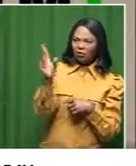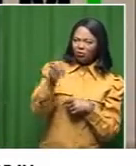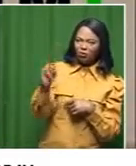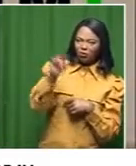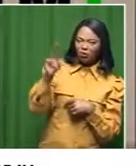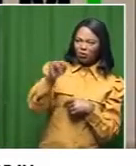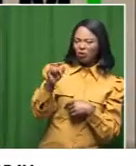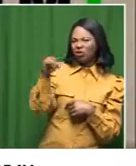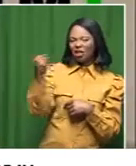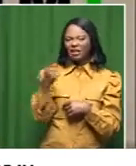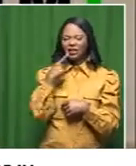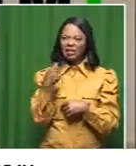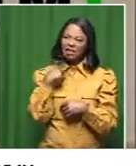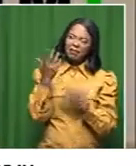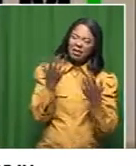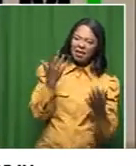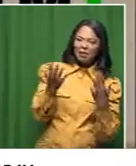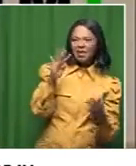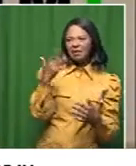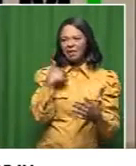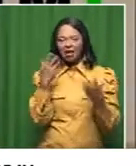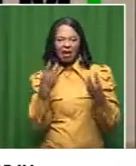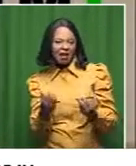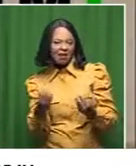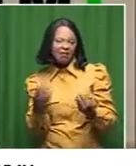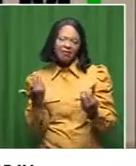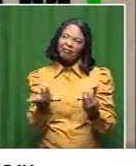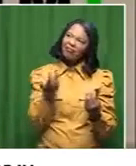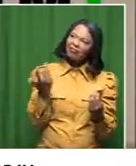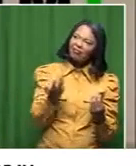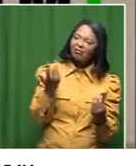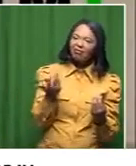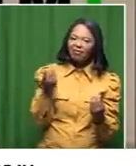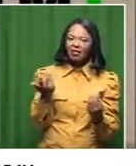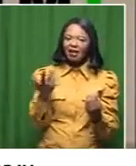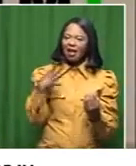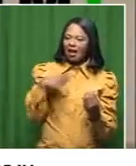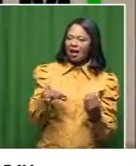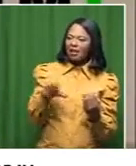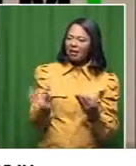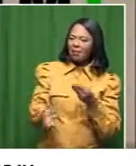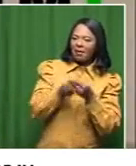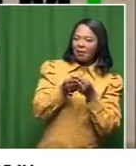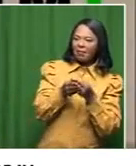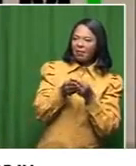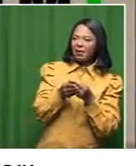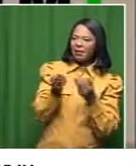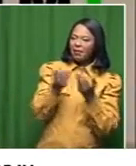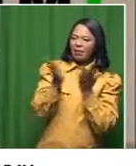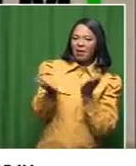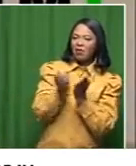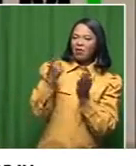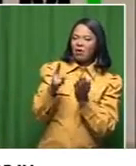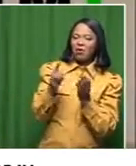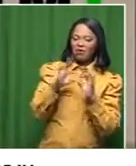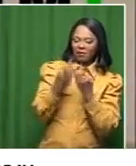only if I can just have a you know, another plate on the table for the family. And that